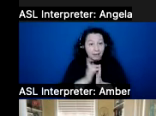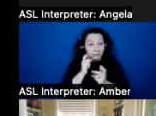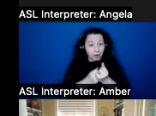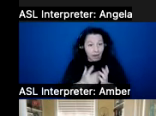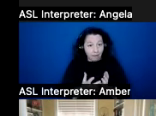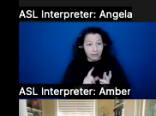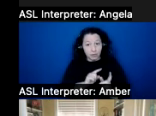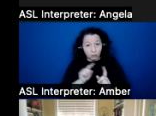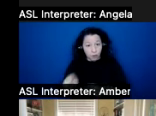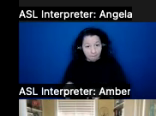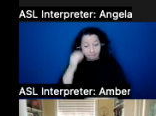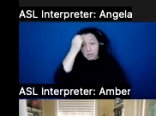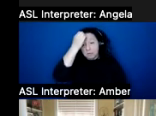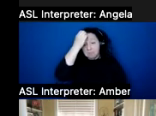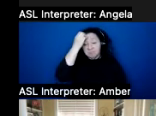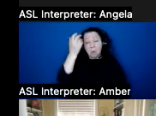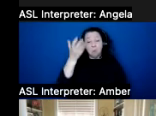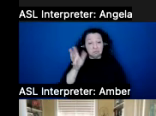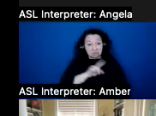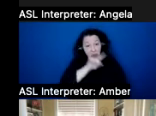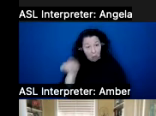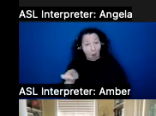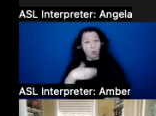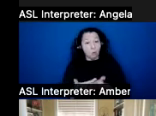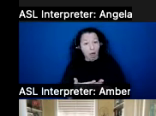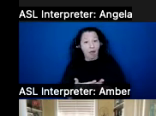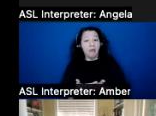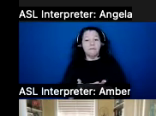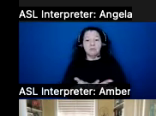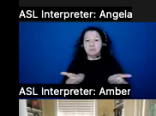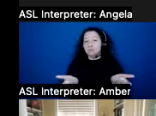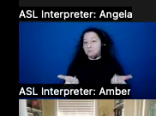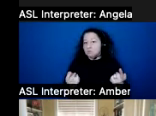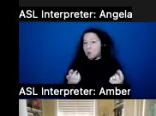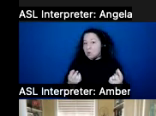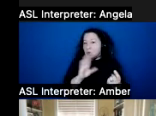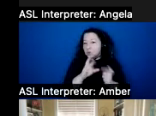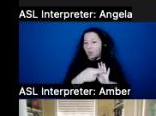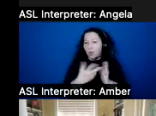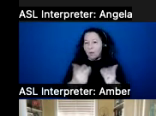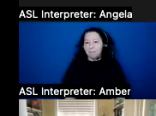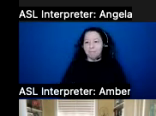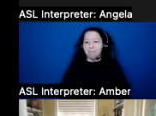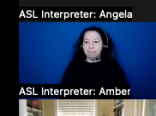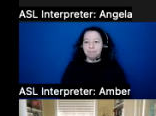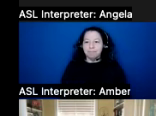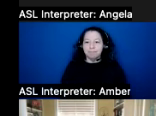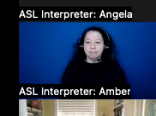to be present. So you arrive at the scene at that moment. So what is your role as an advocate?